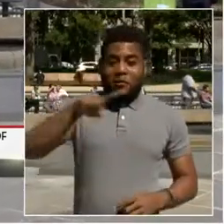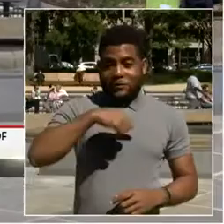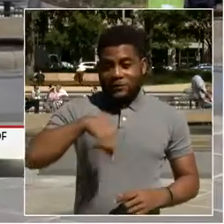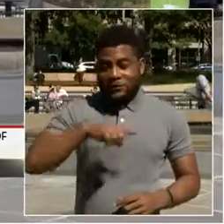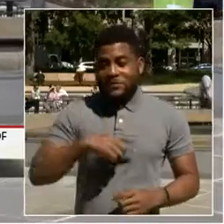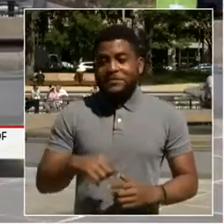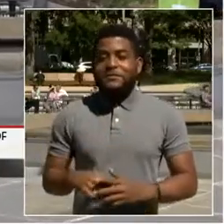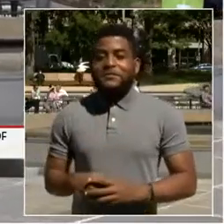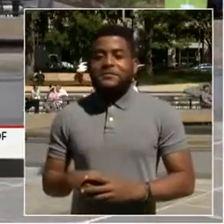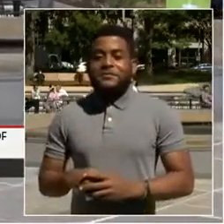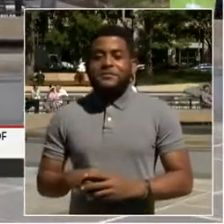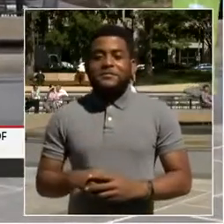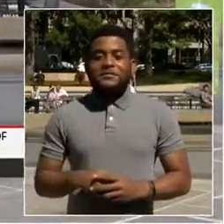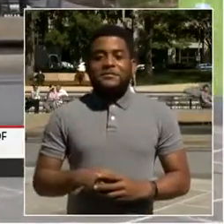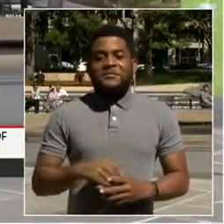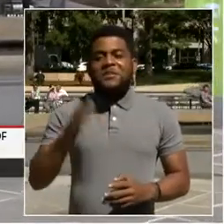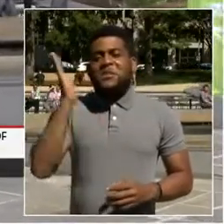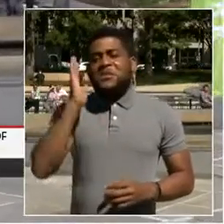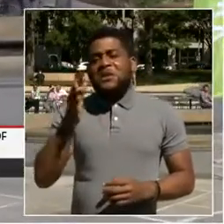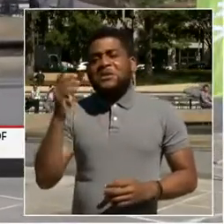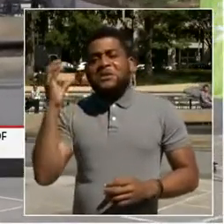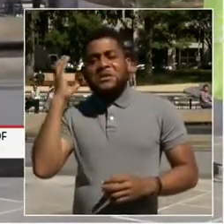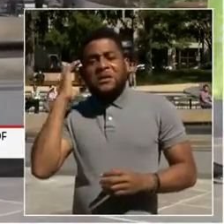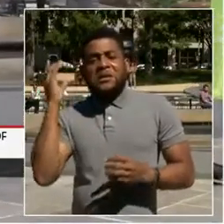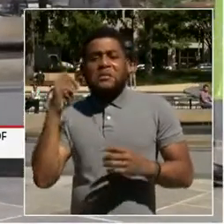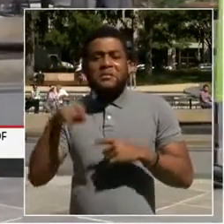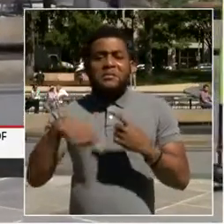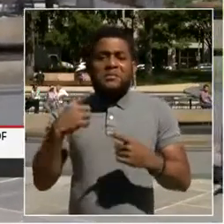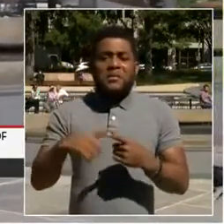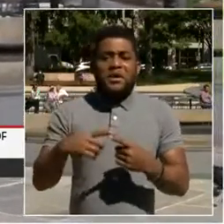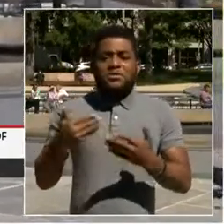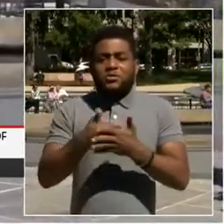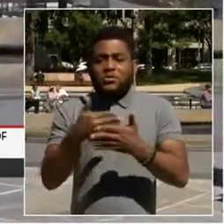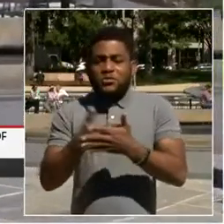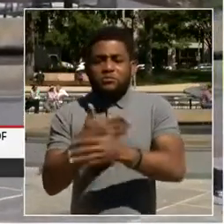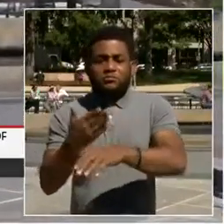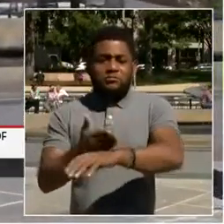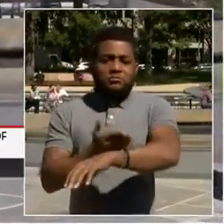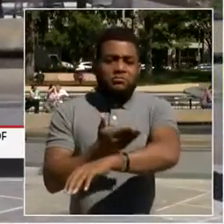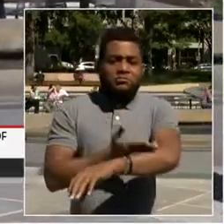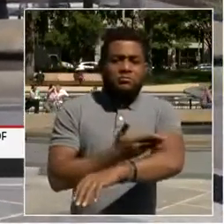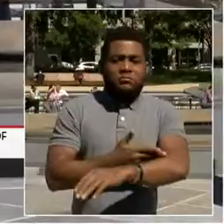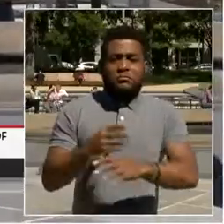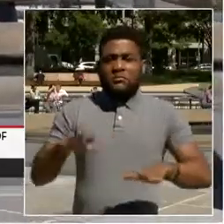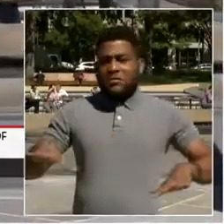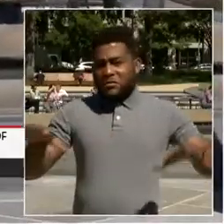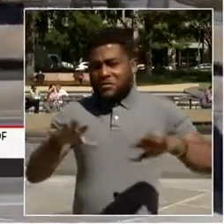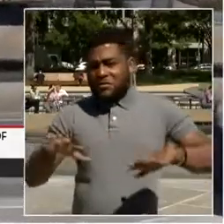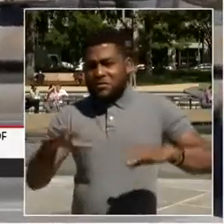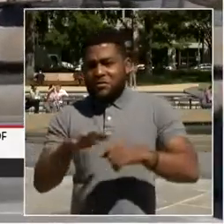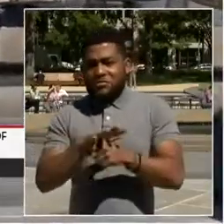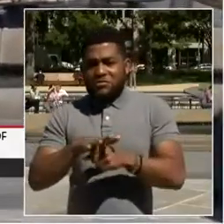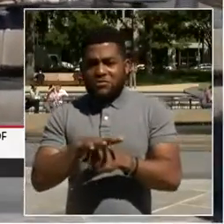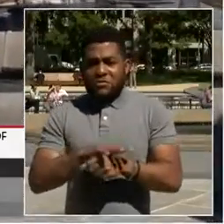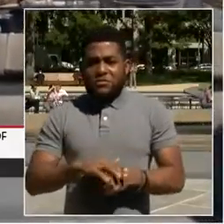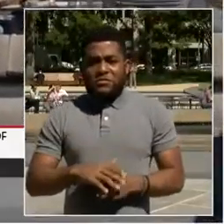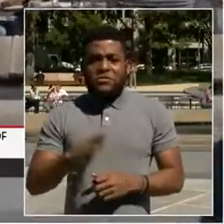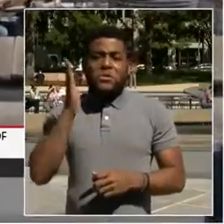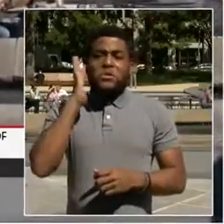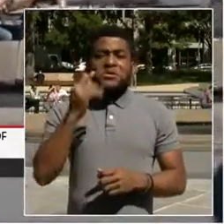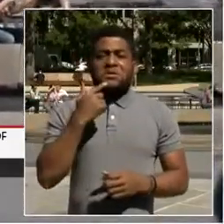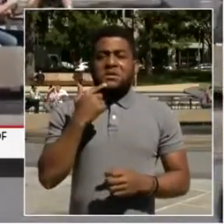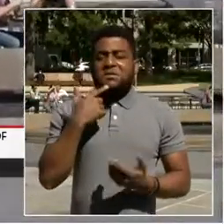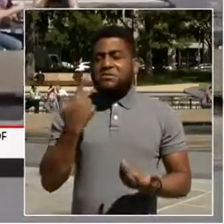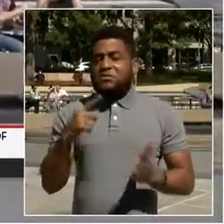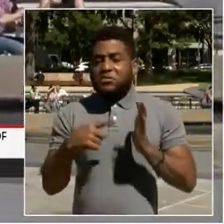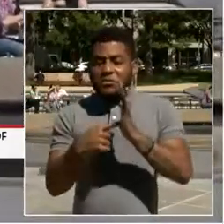later on about the features of this renovation, but I just wanted to highlight a few aspects